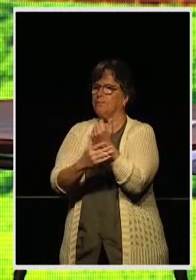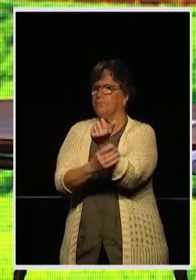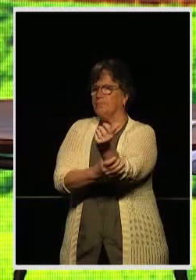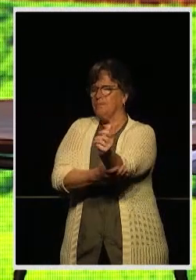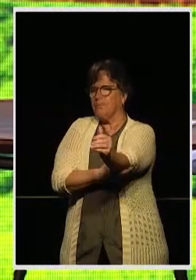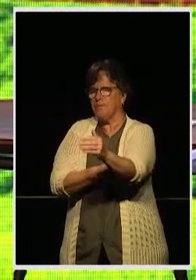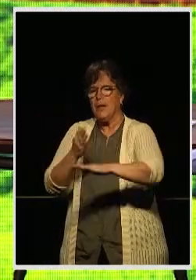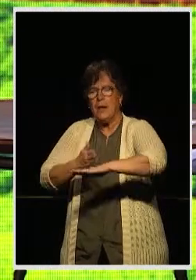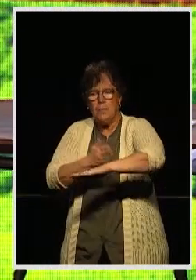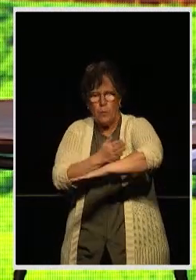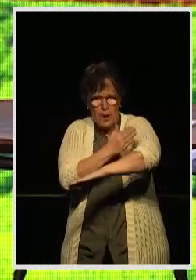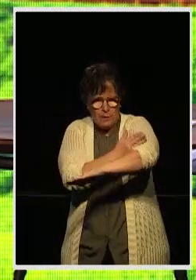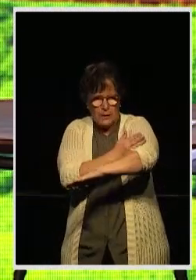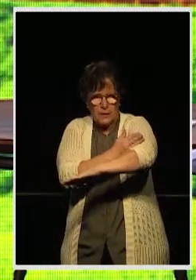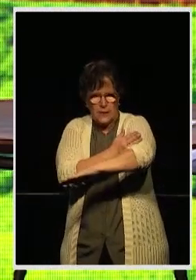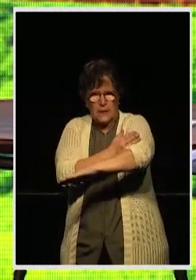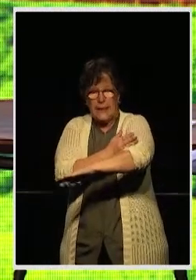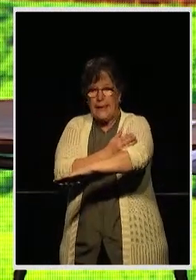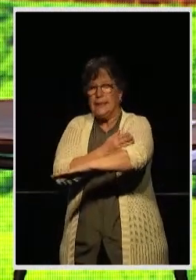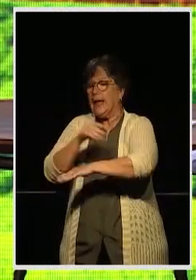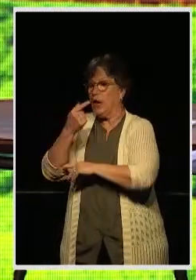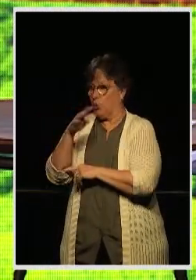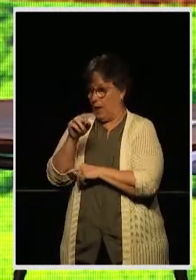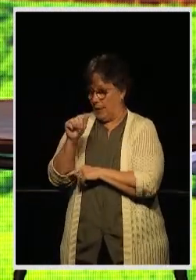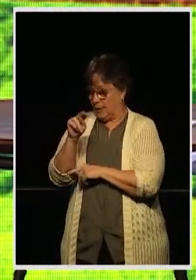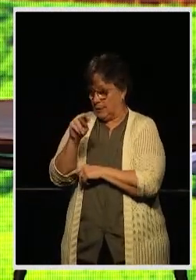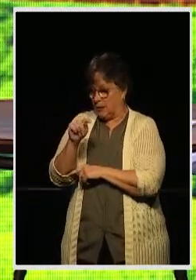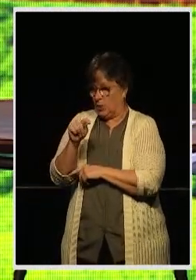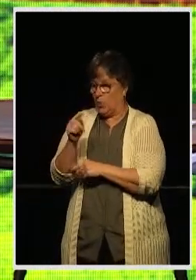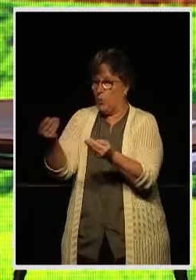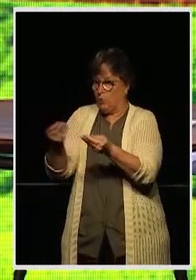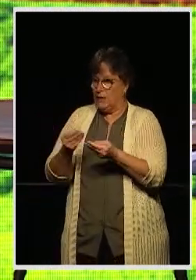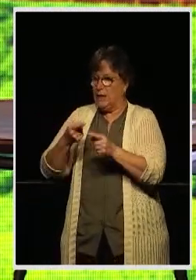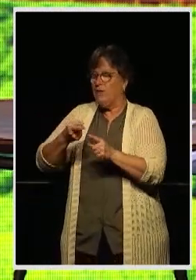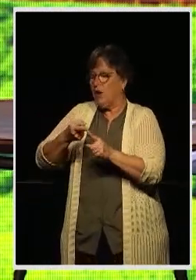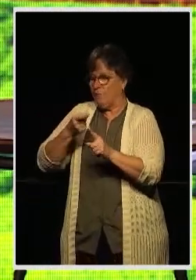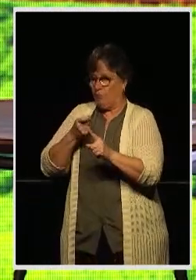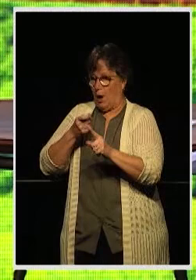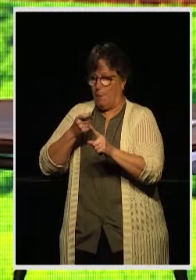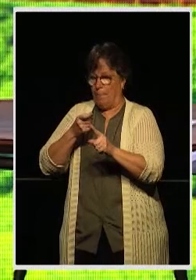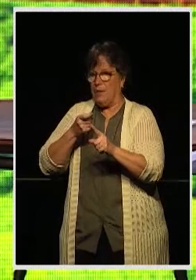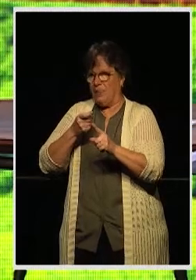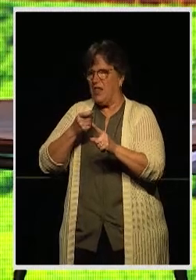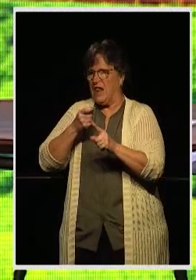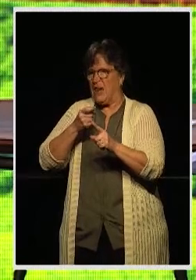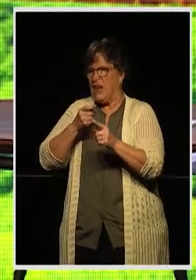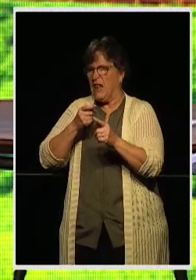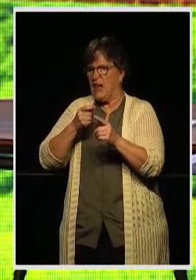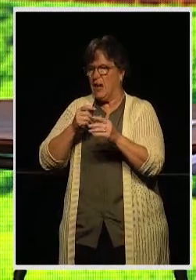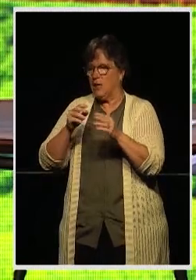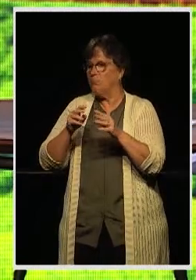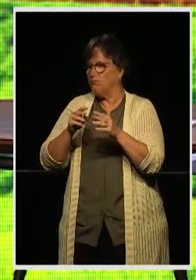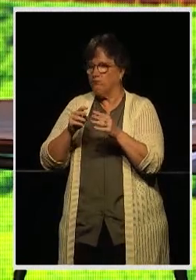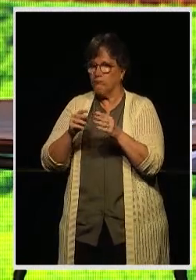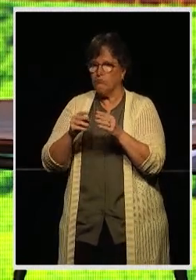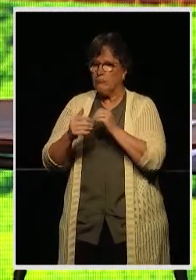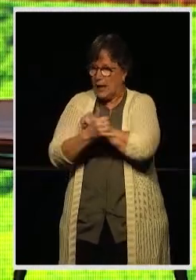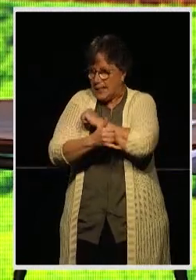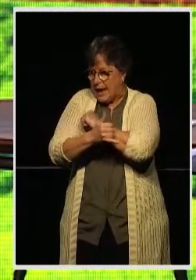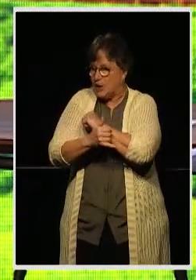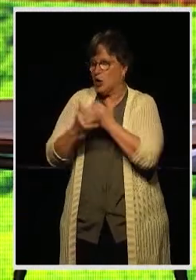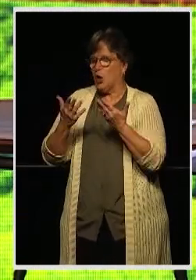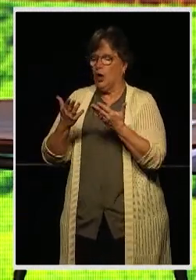advances in the institution has been a grant we received from the National Science Foundation, which we're calling Upstate 2.0. And it's